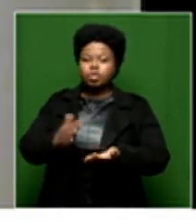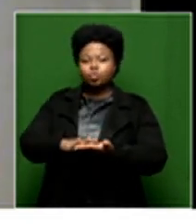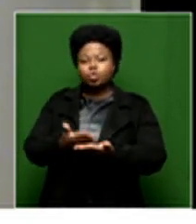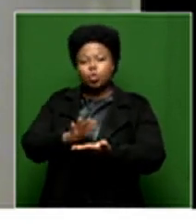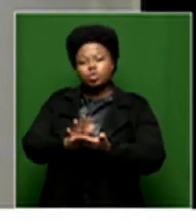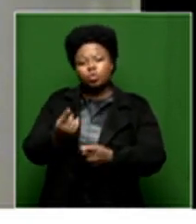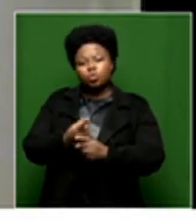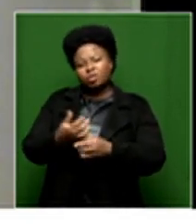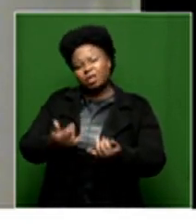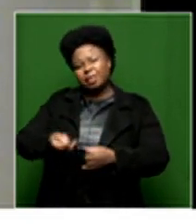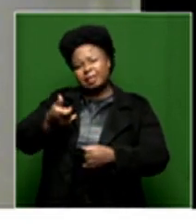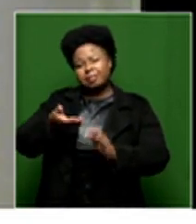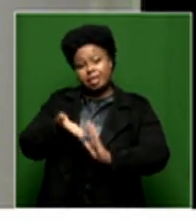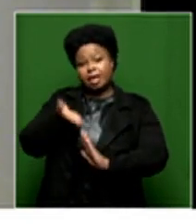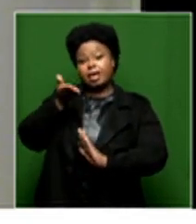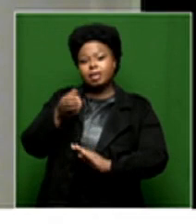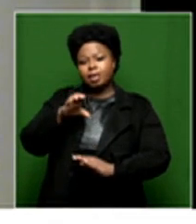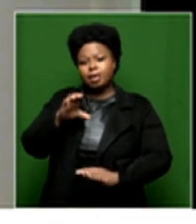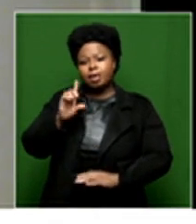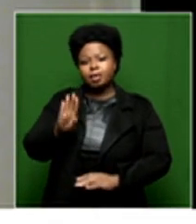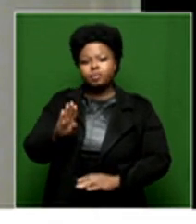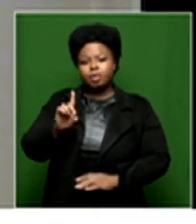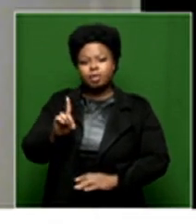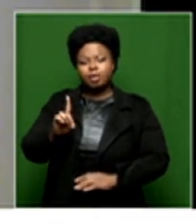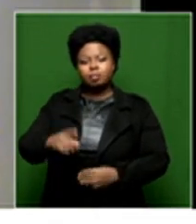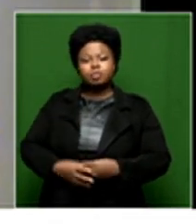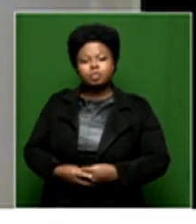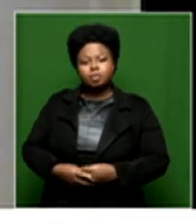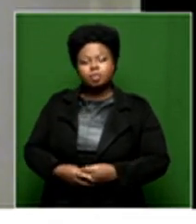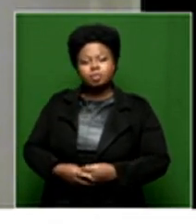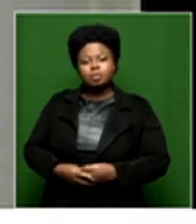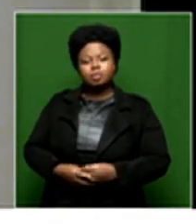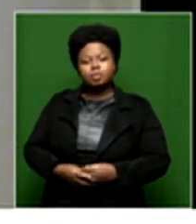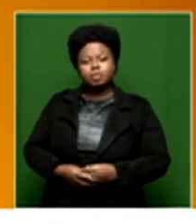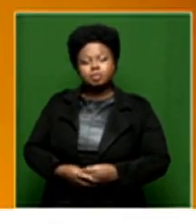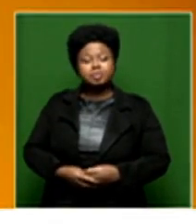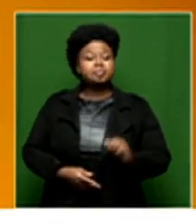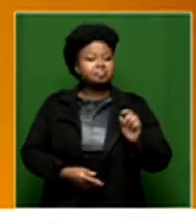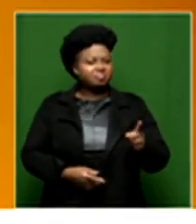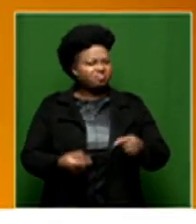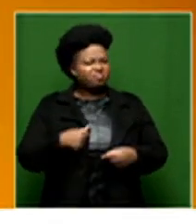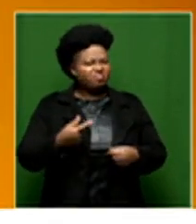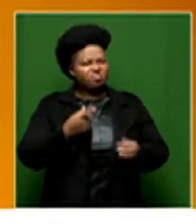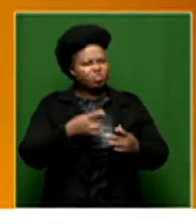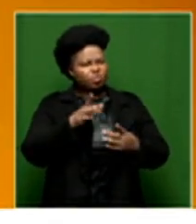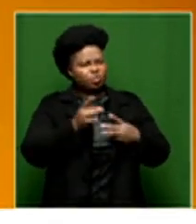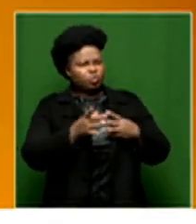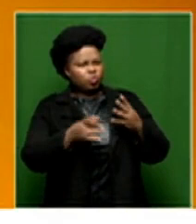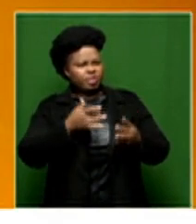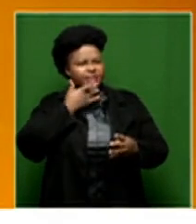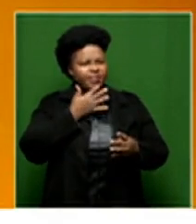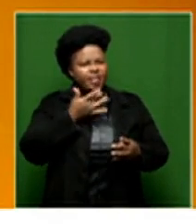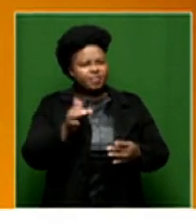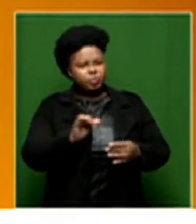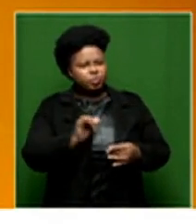got slightly a higher CBD dosage in it. So how do you go about selecting which flavors